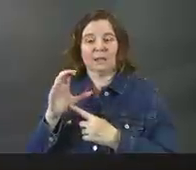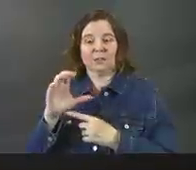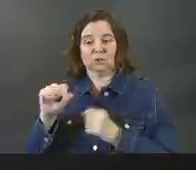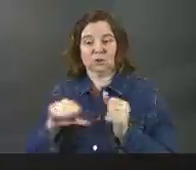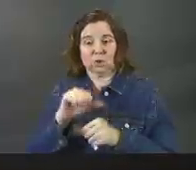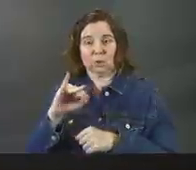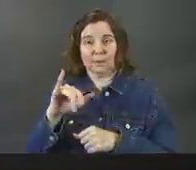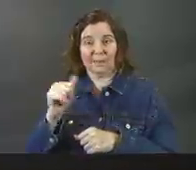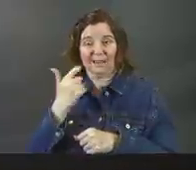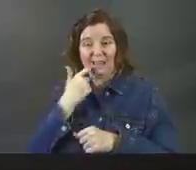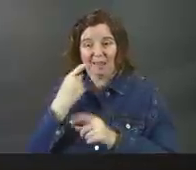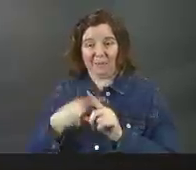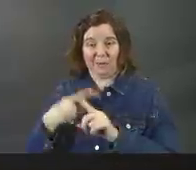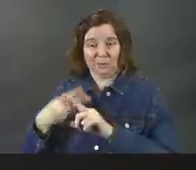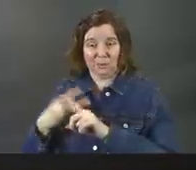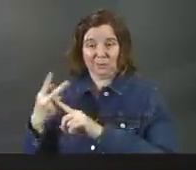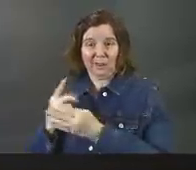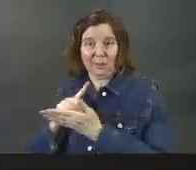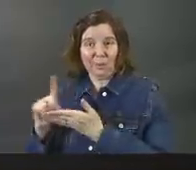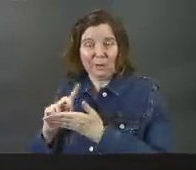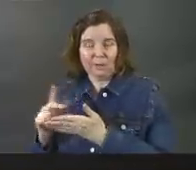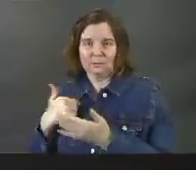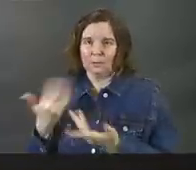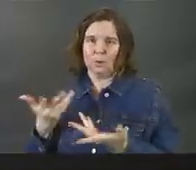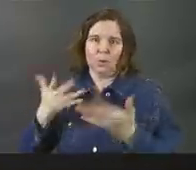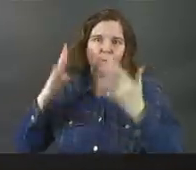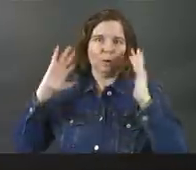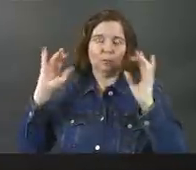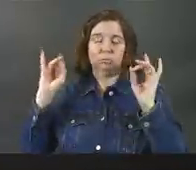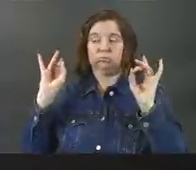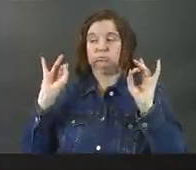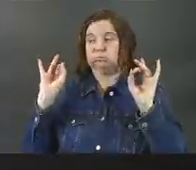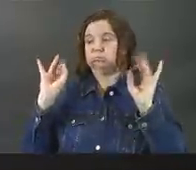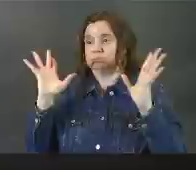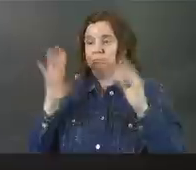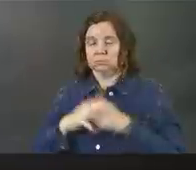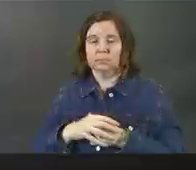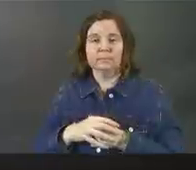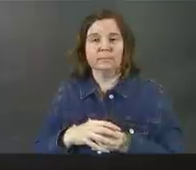media over the last couple of months and weeks has been overwhelming.